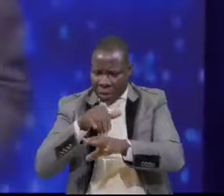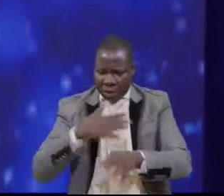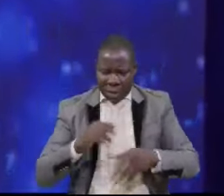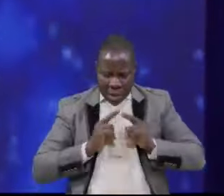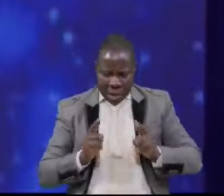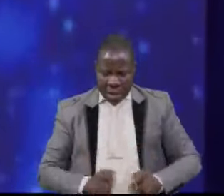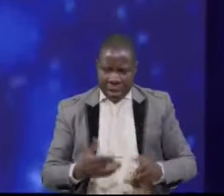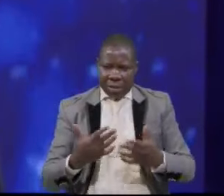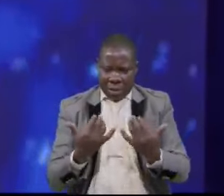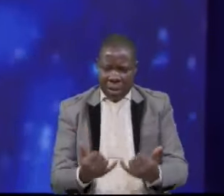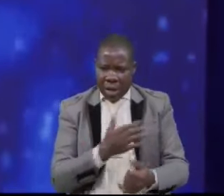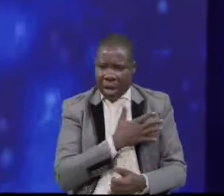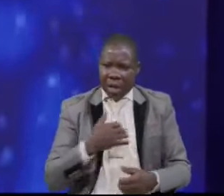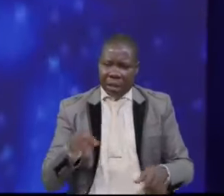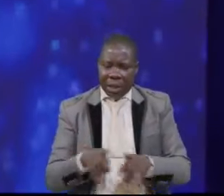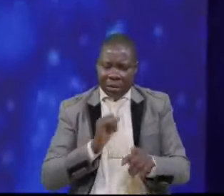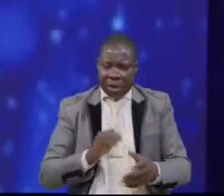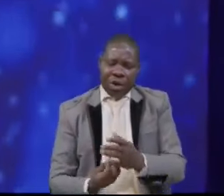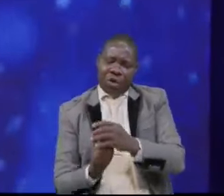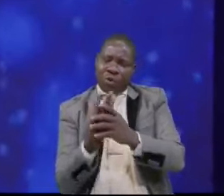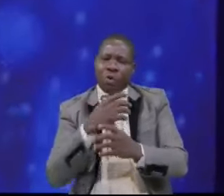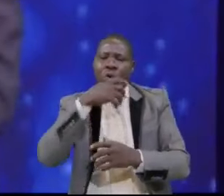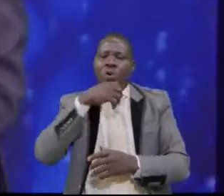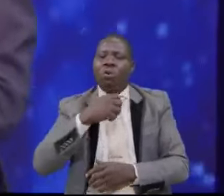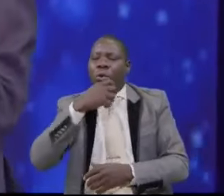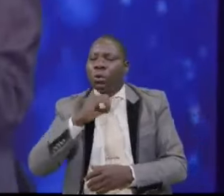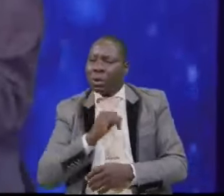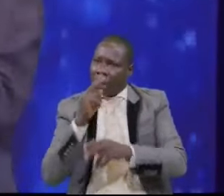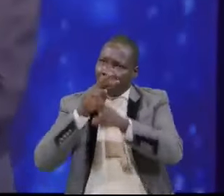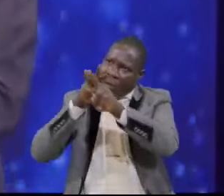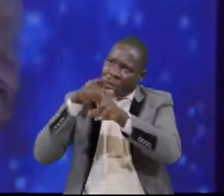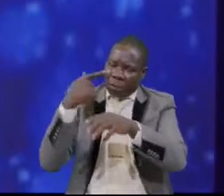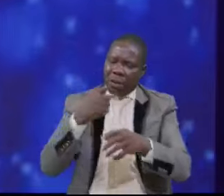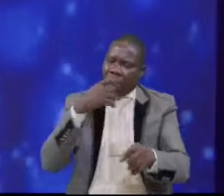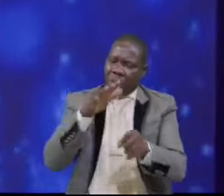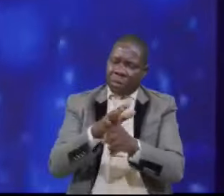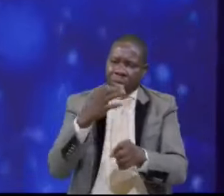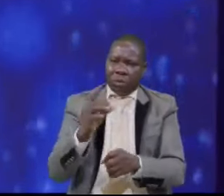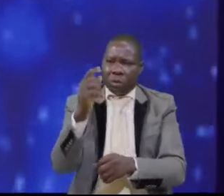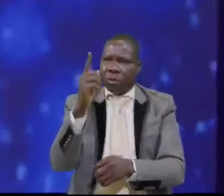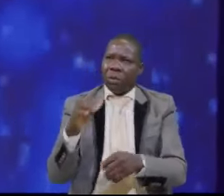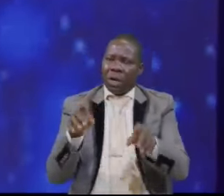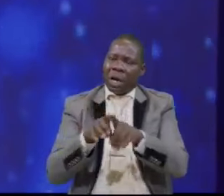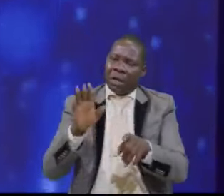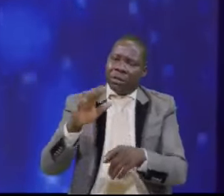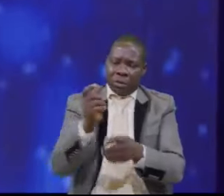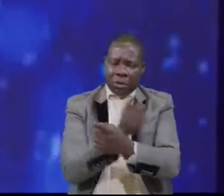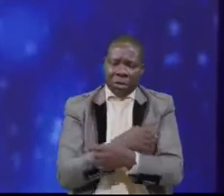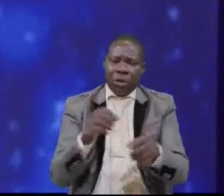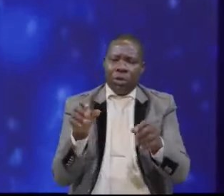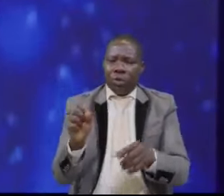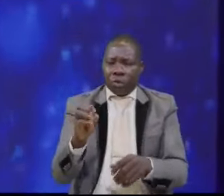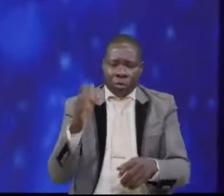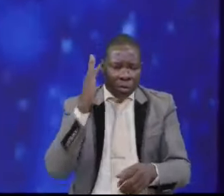and older and I look at the promise of God, as your days are so shall your strength be, how can I become